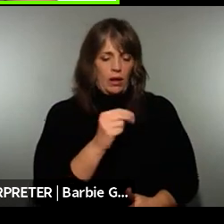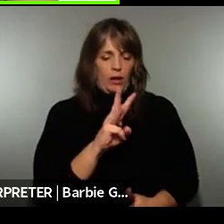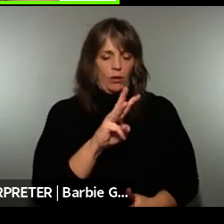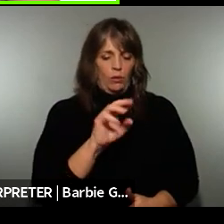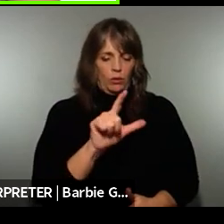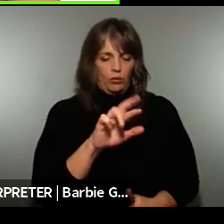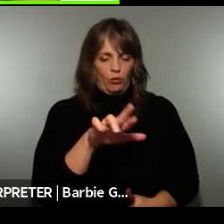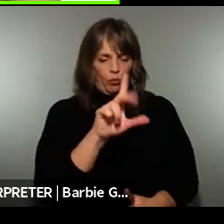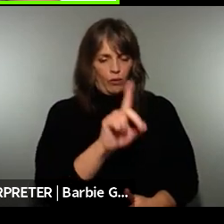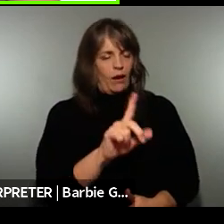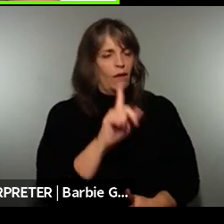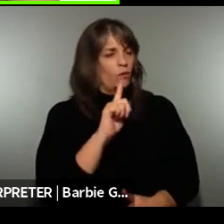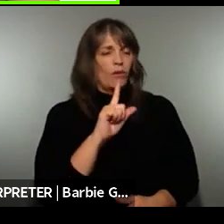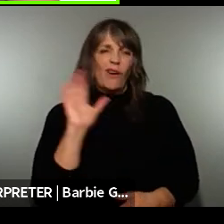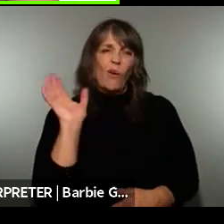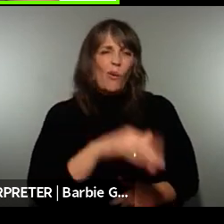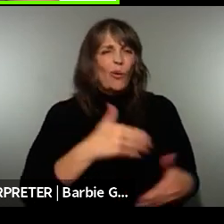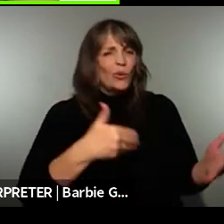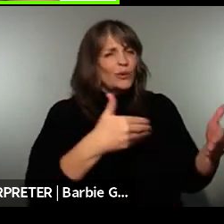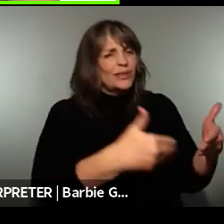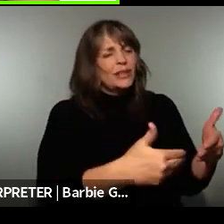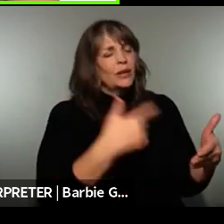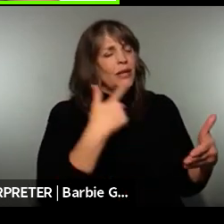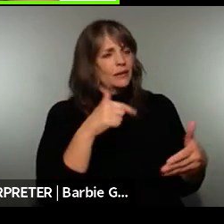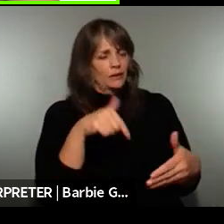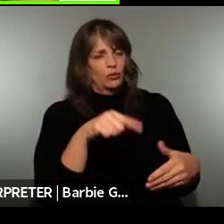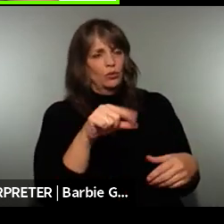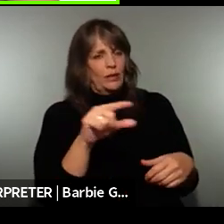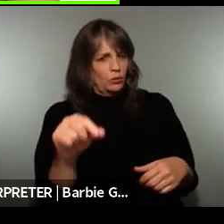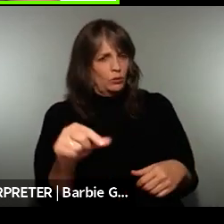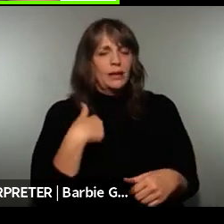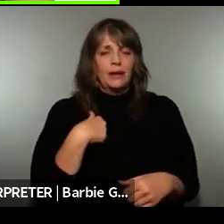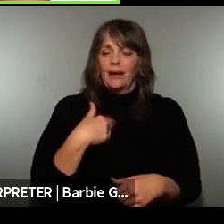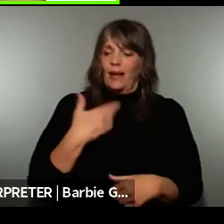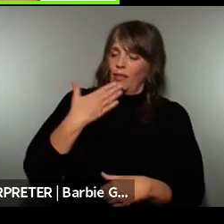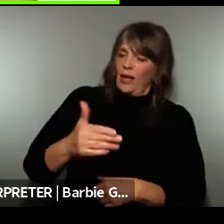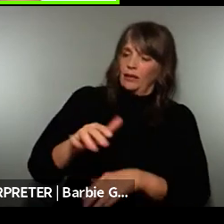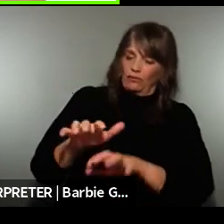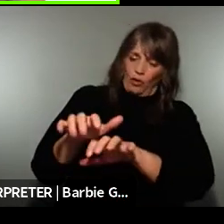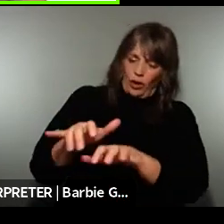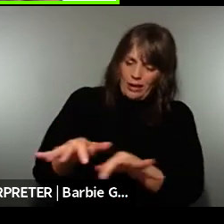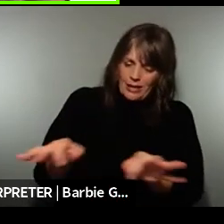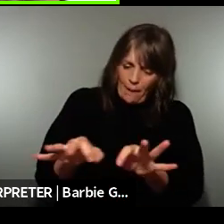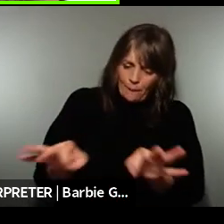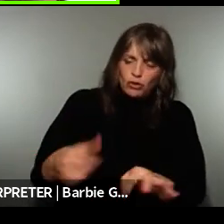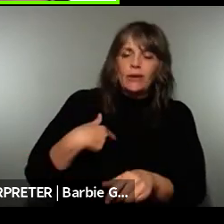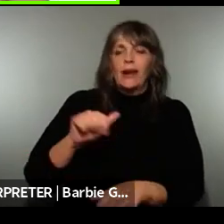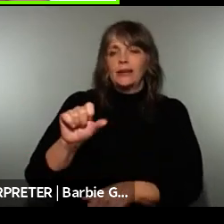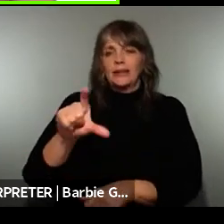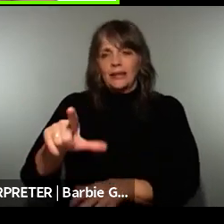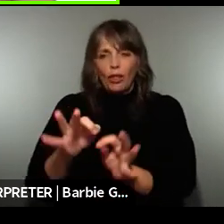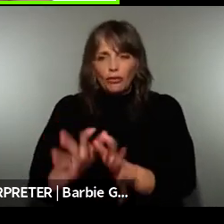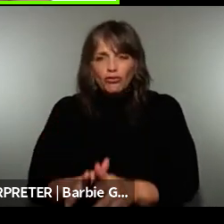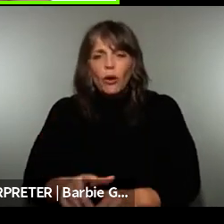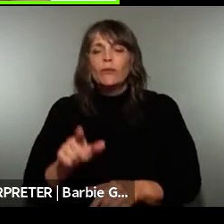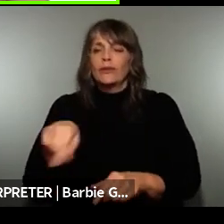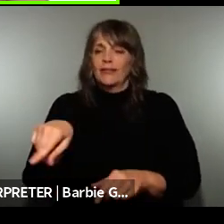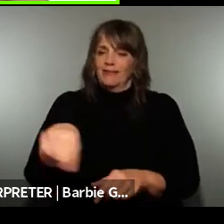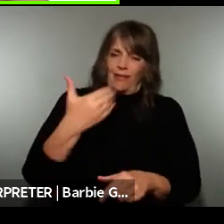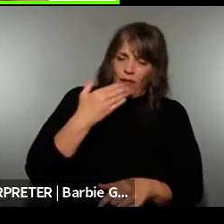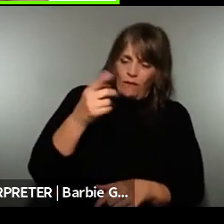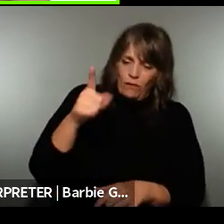huge thanks to our ASL interpreters and our captioners for today. It takes an entire village to make this series happen, and we're very,